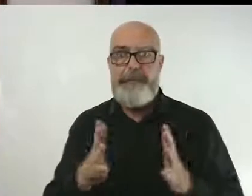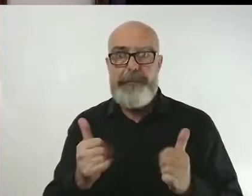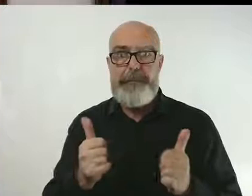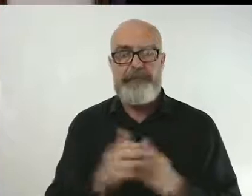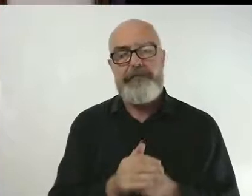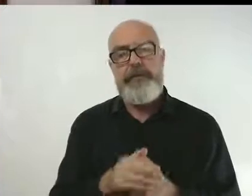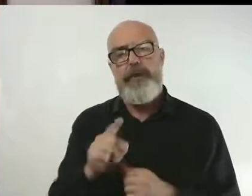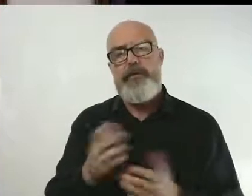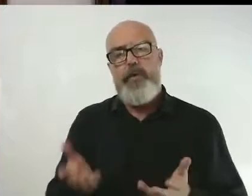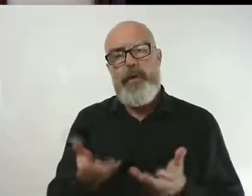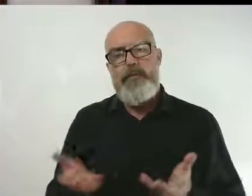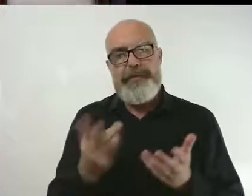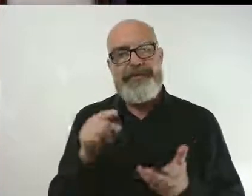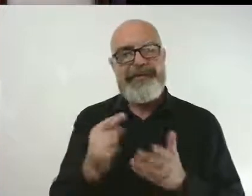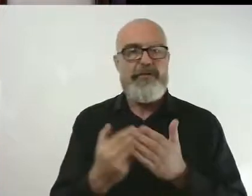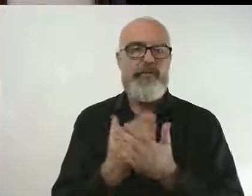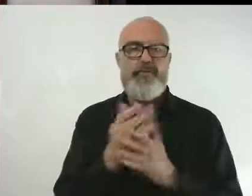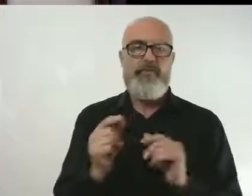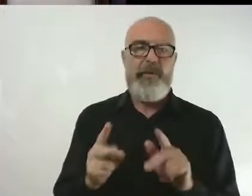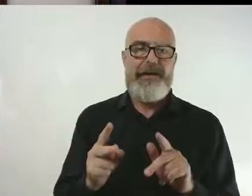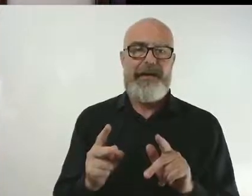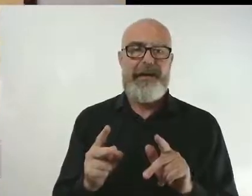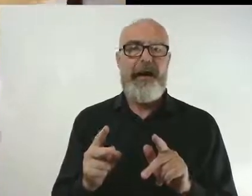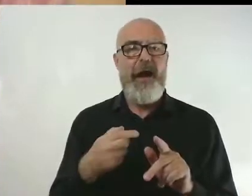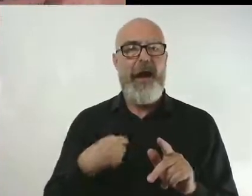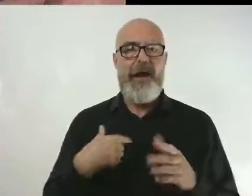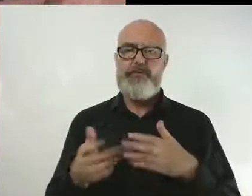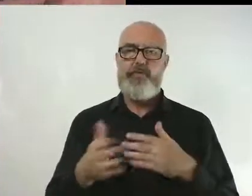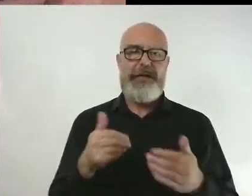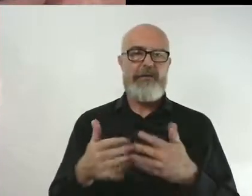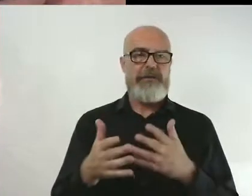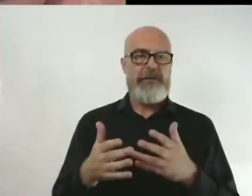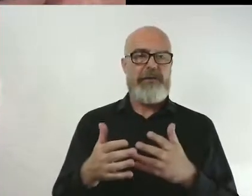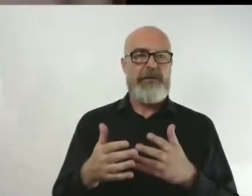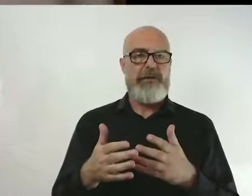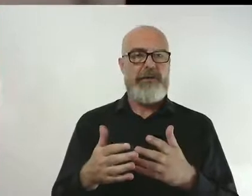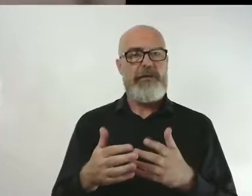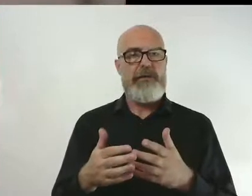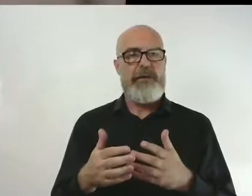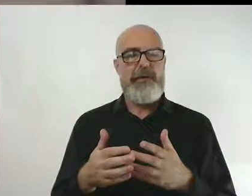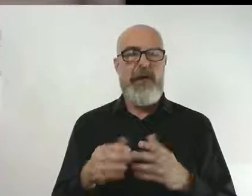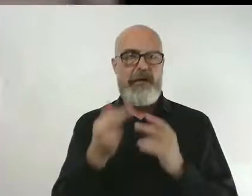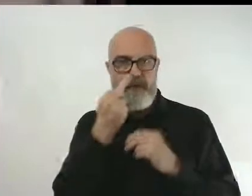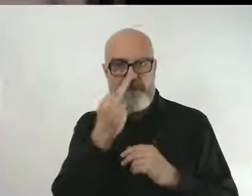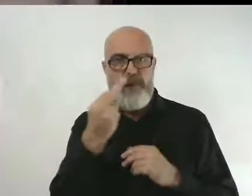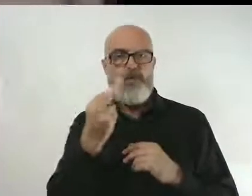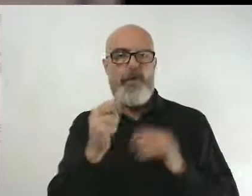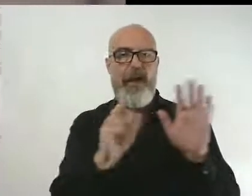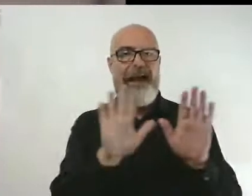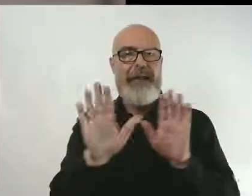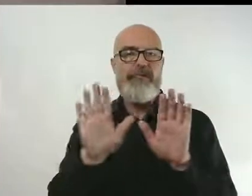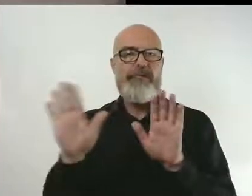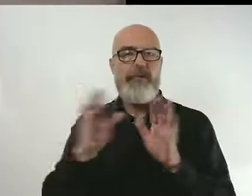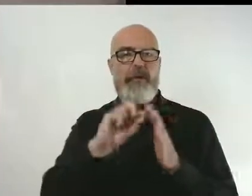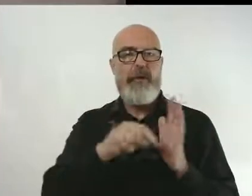and practice implications. To promote this novel approach, I organized the Hearing Care for